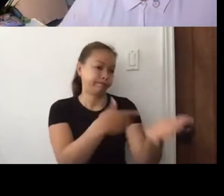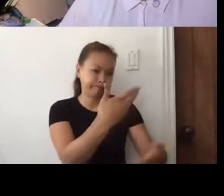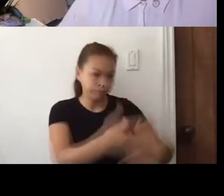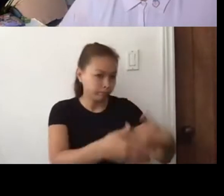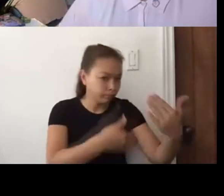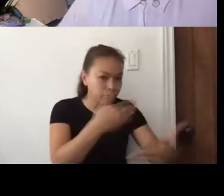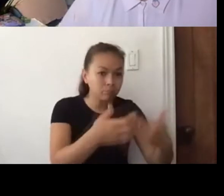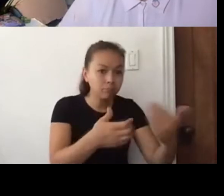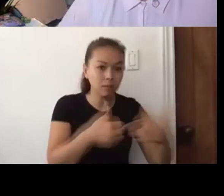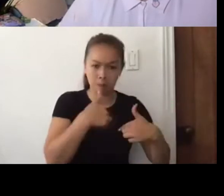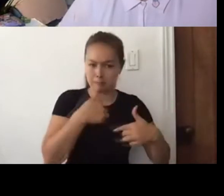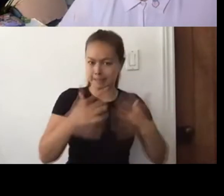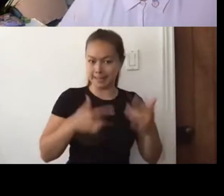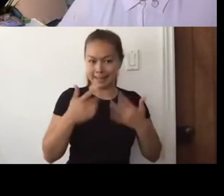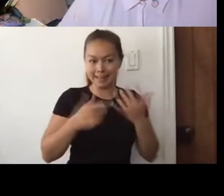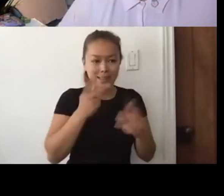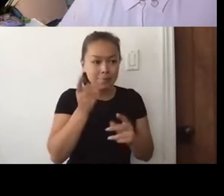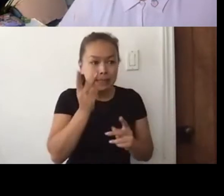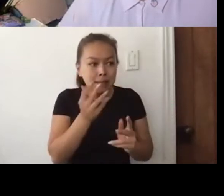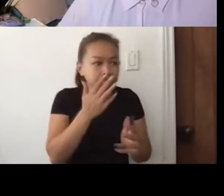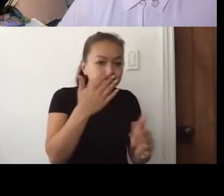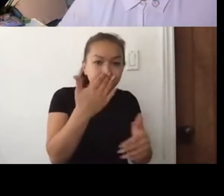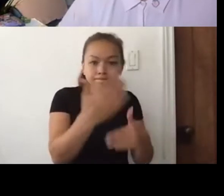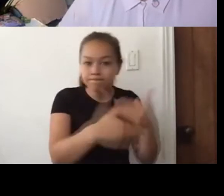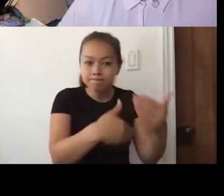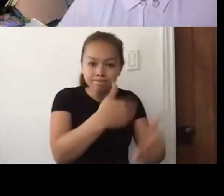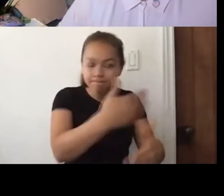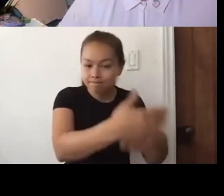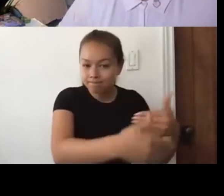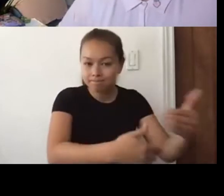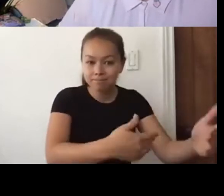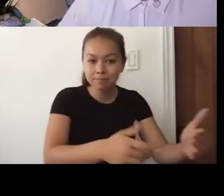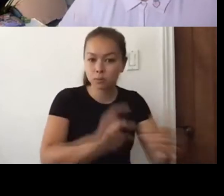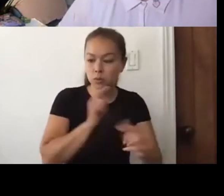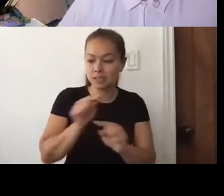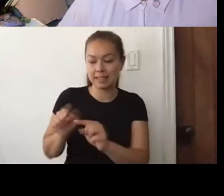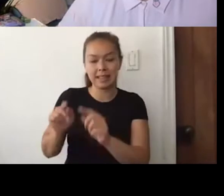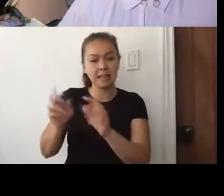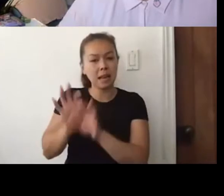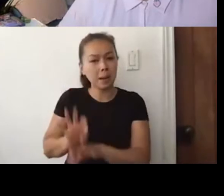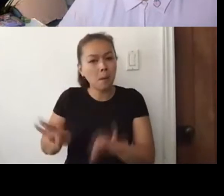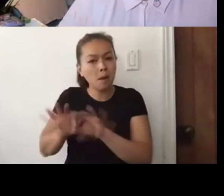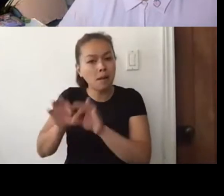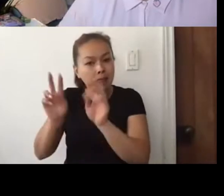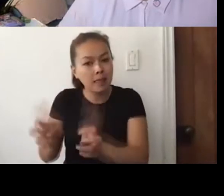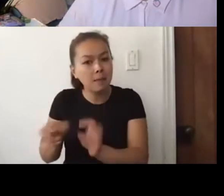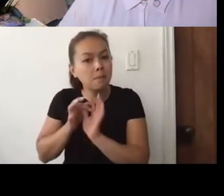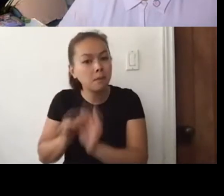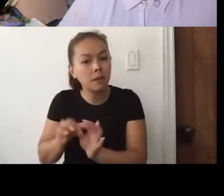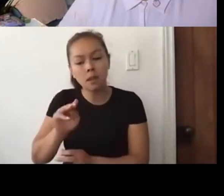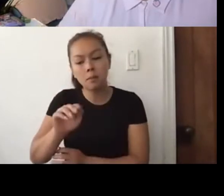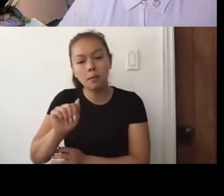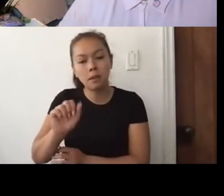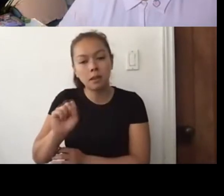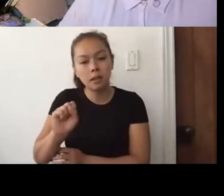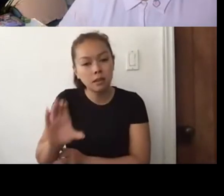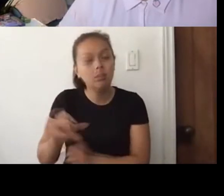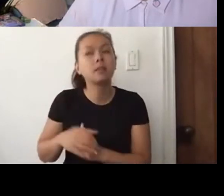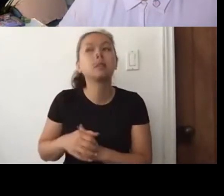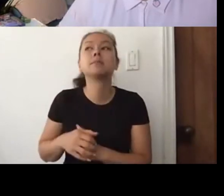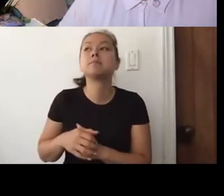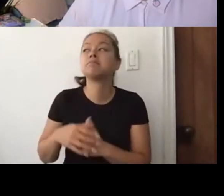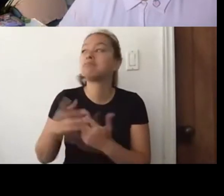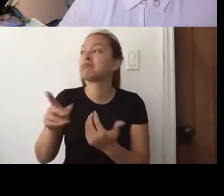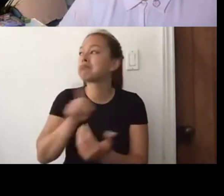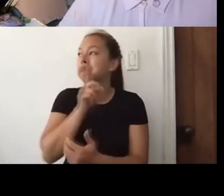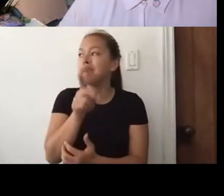where it goes based on some really important themes about masculinity and about really what we